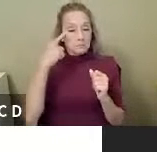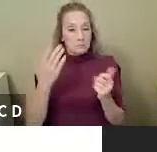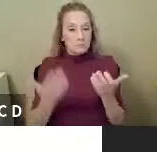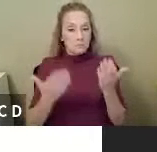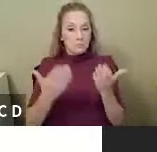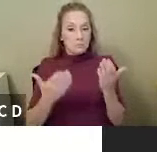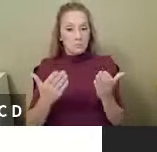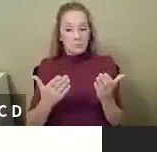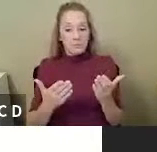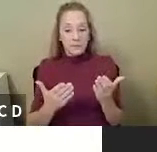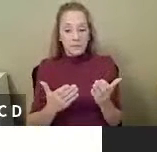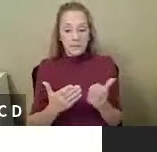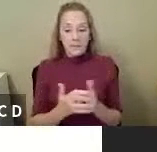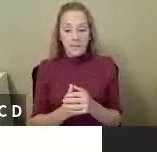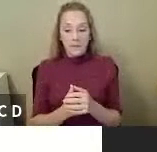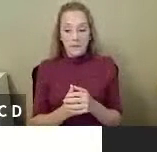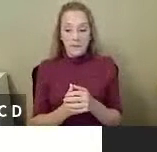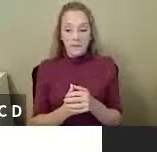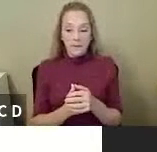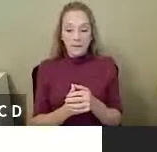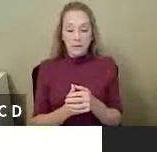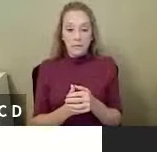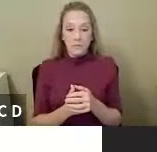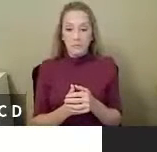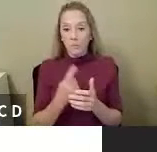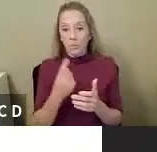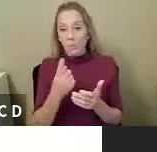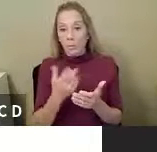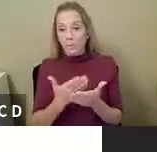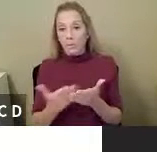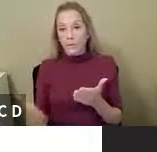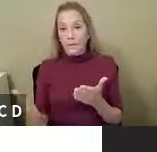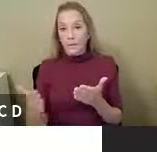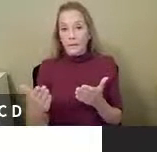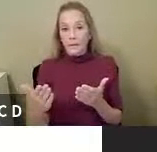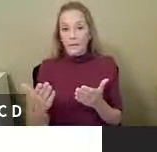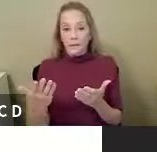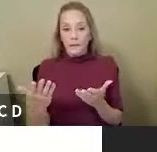the thing that probably is going to be the last thing that we would